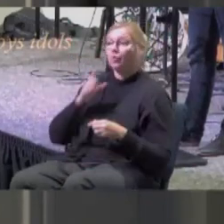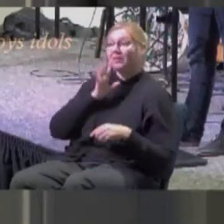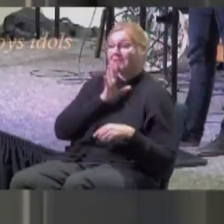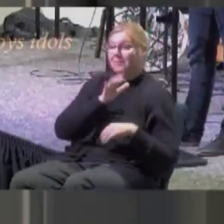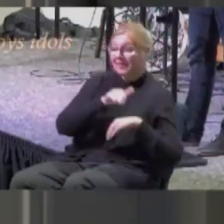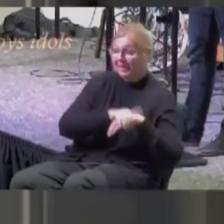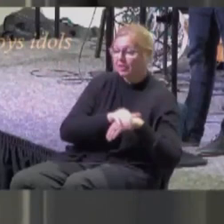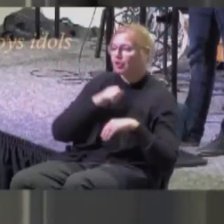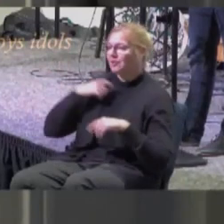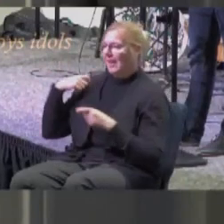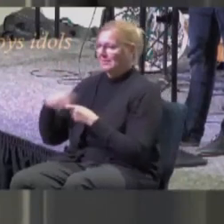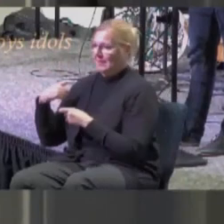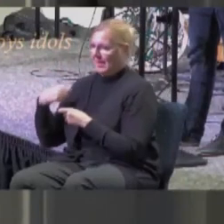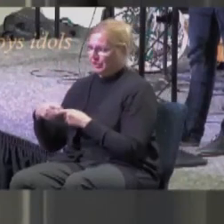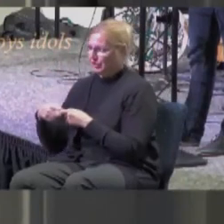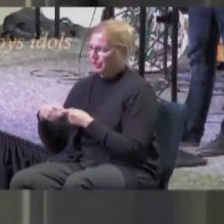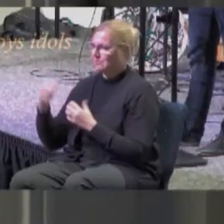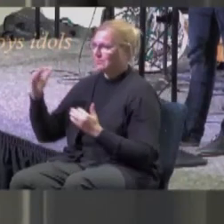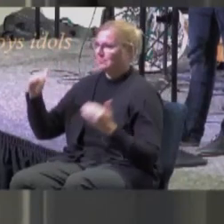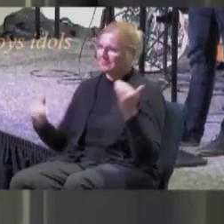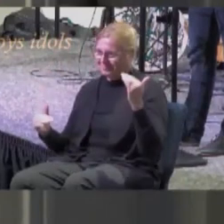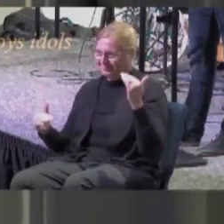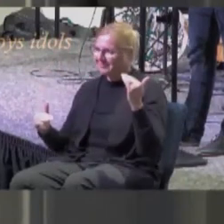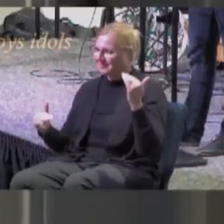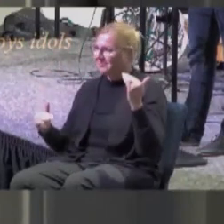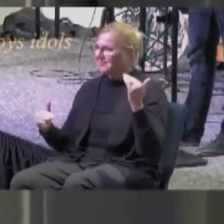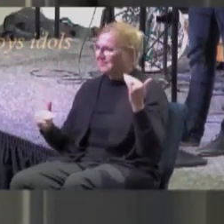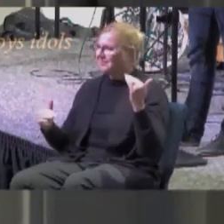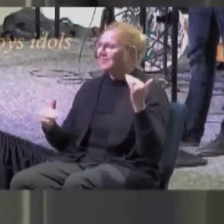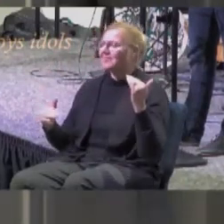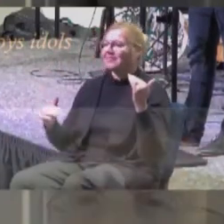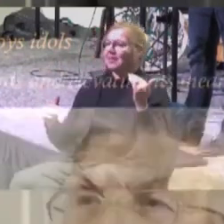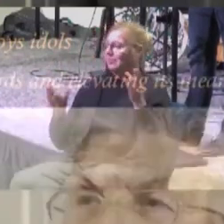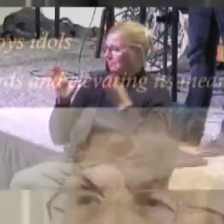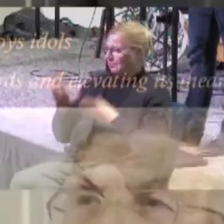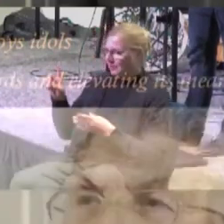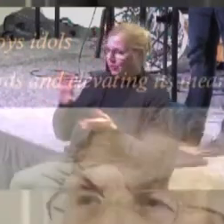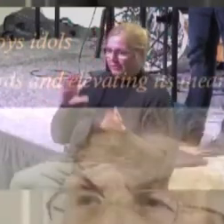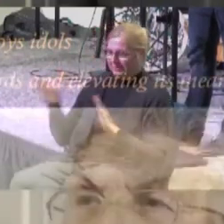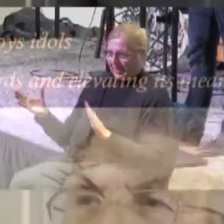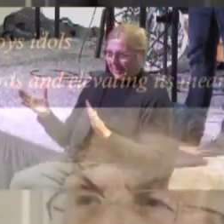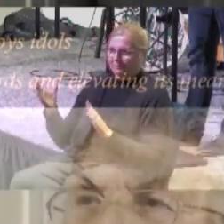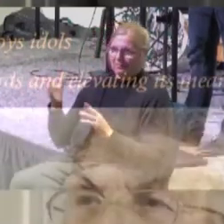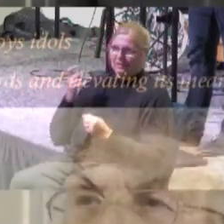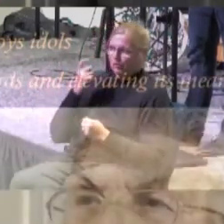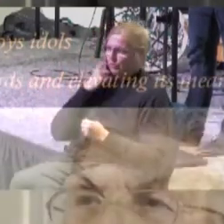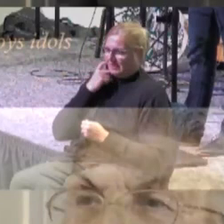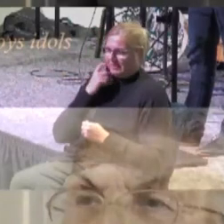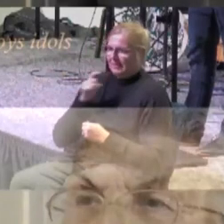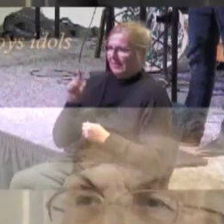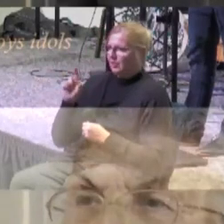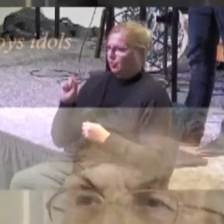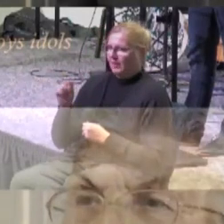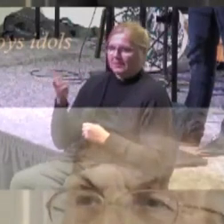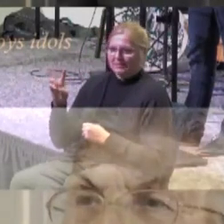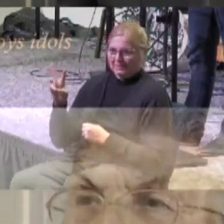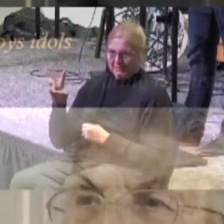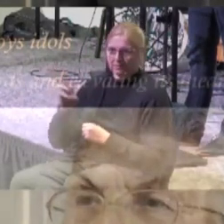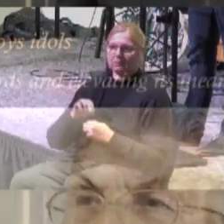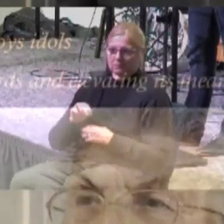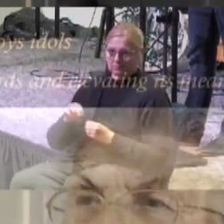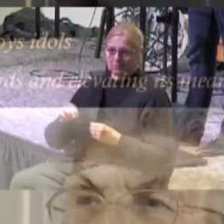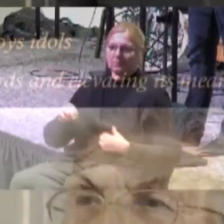Wichita, the last fluent heritage speaker of which, Doris Lamar McLemore, died as recently as 2016.